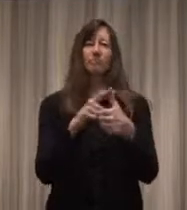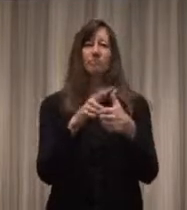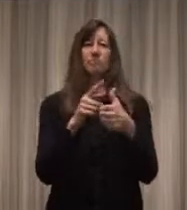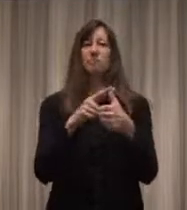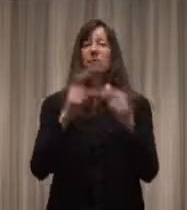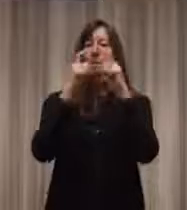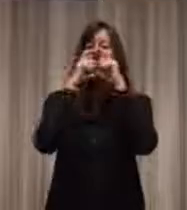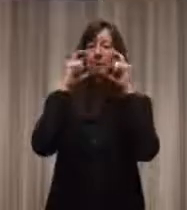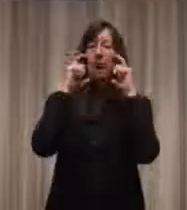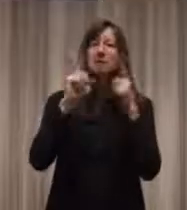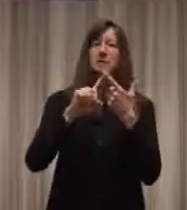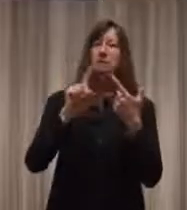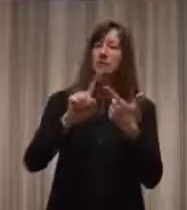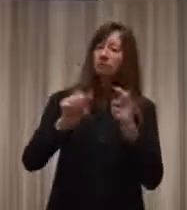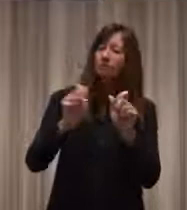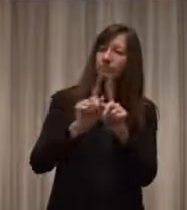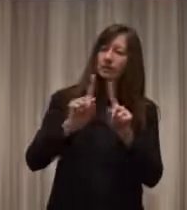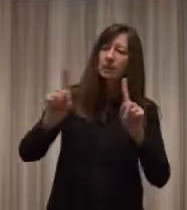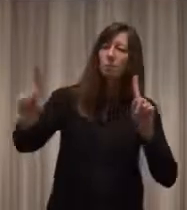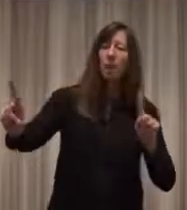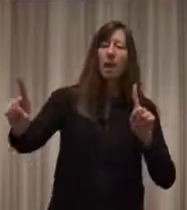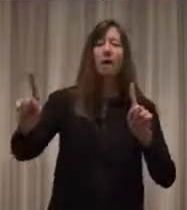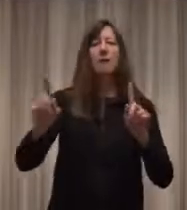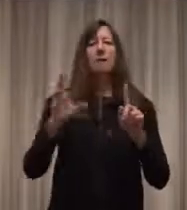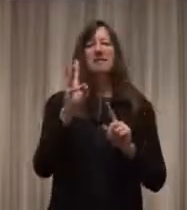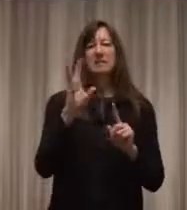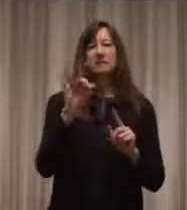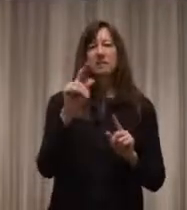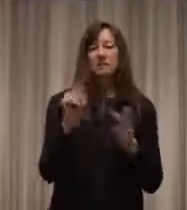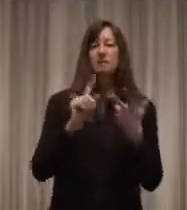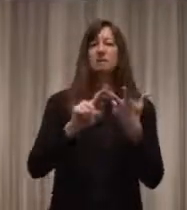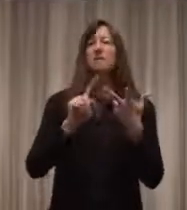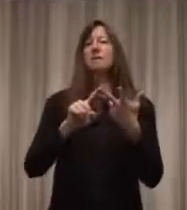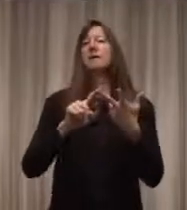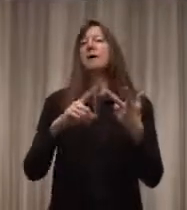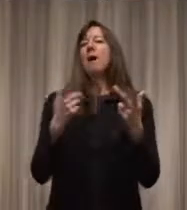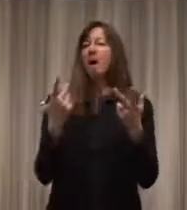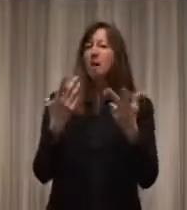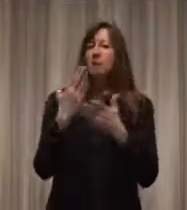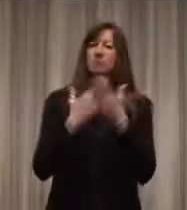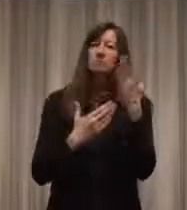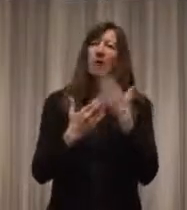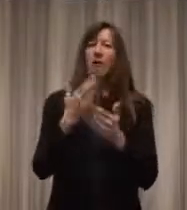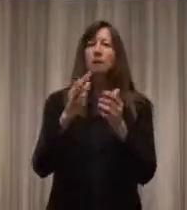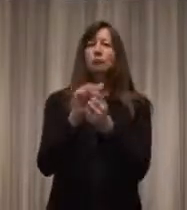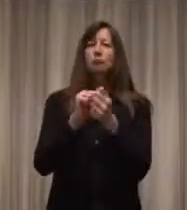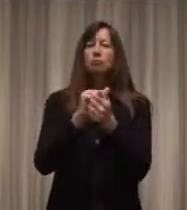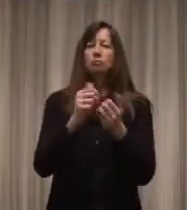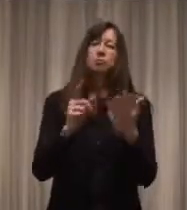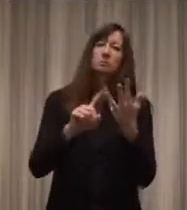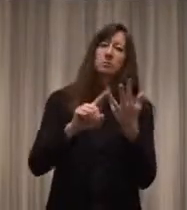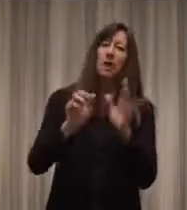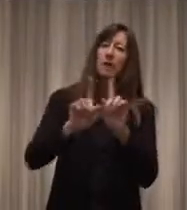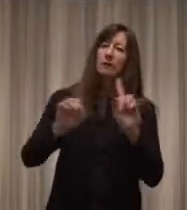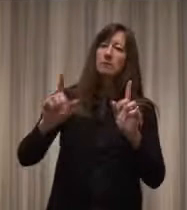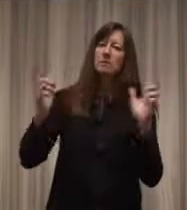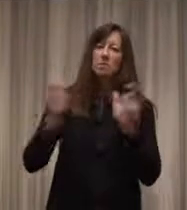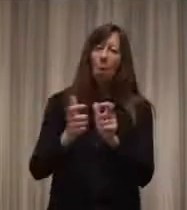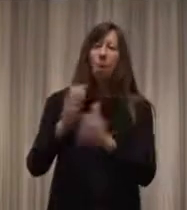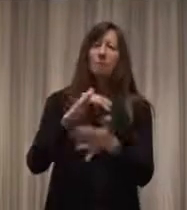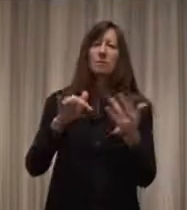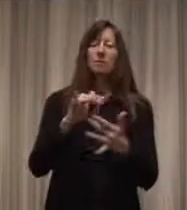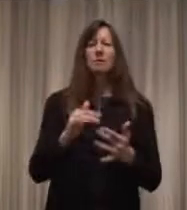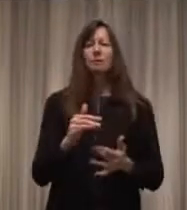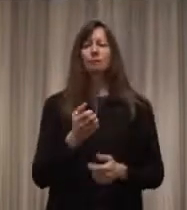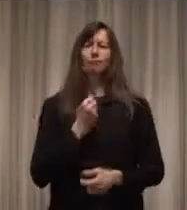hands. Shifting to, did that spoil your Super Bowl fun enough? I hope. I hate to be the